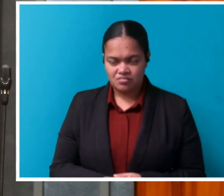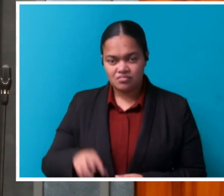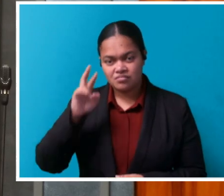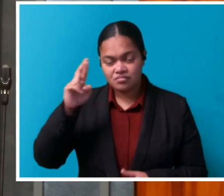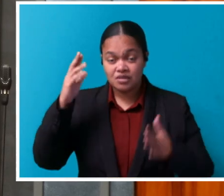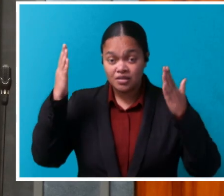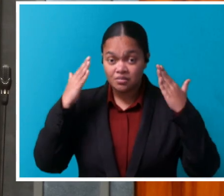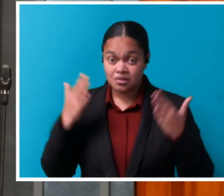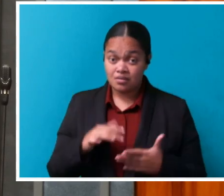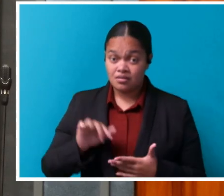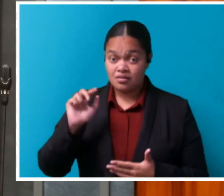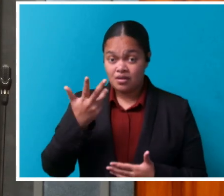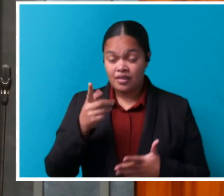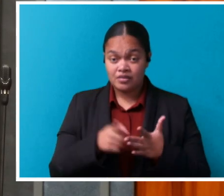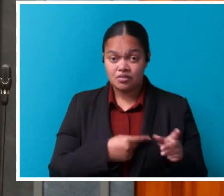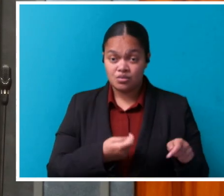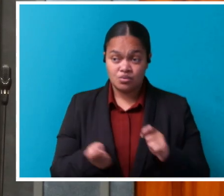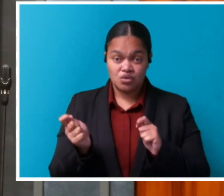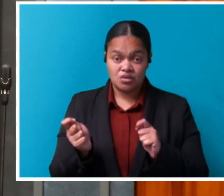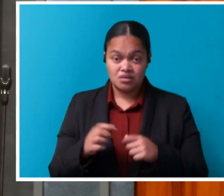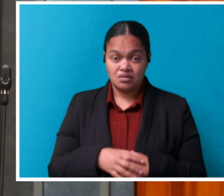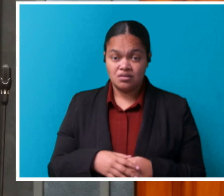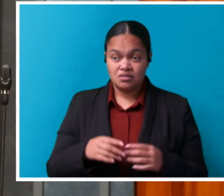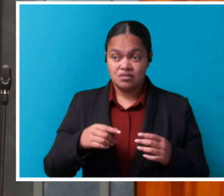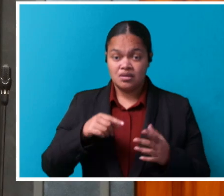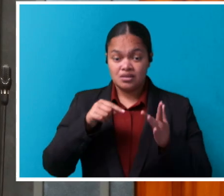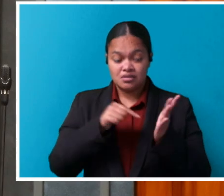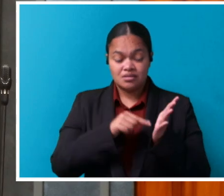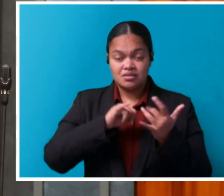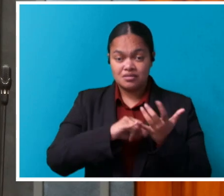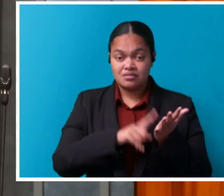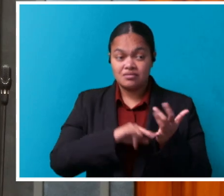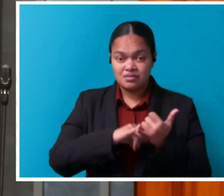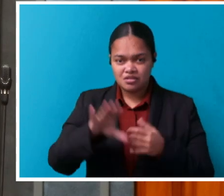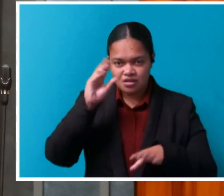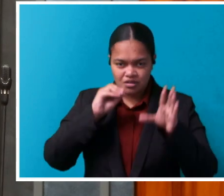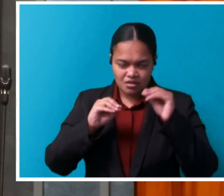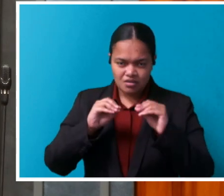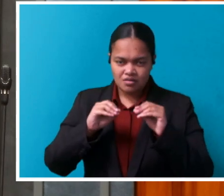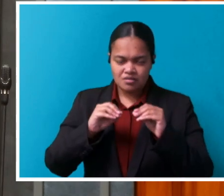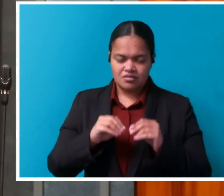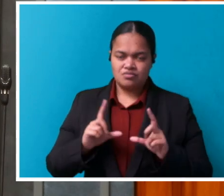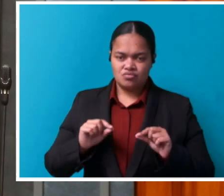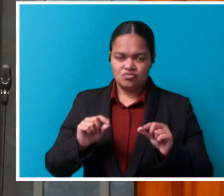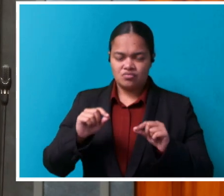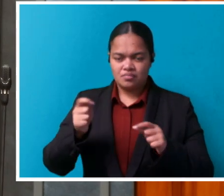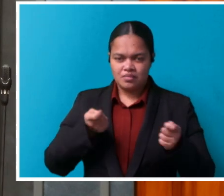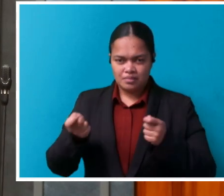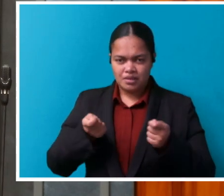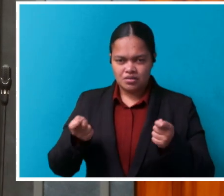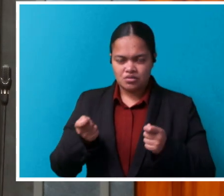on 9th January, TSLS launched the Learning Enrichment Management System, or